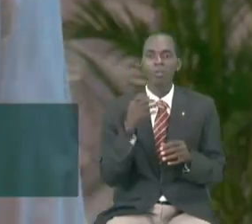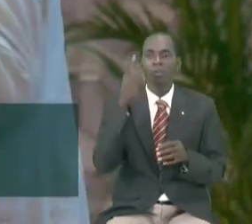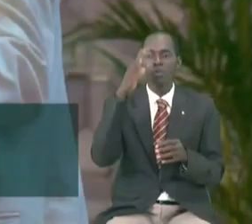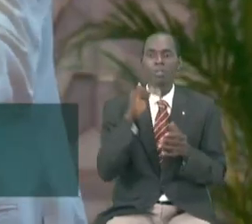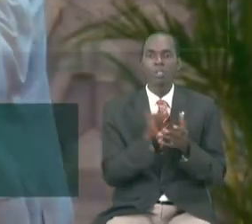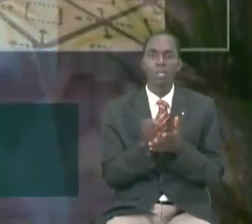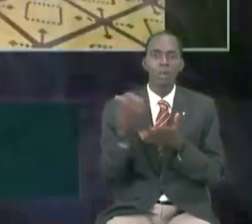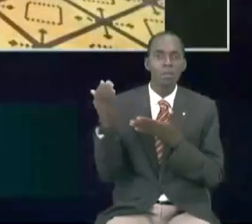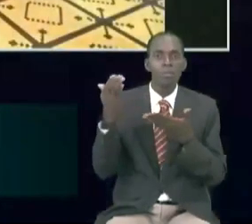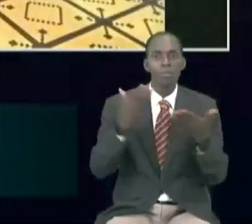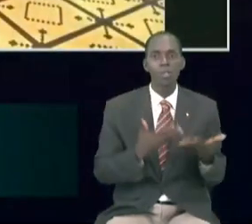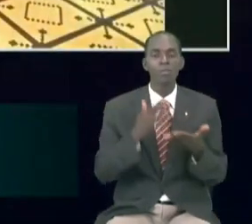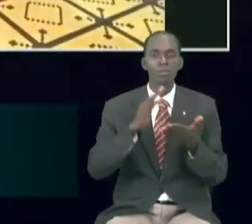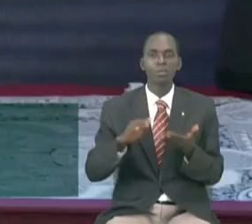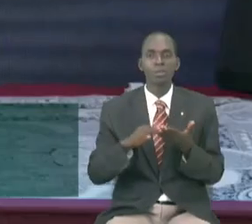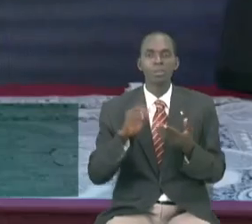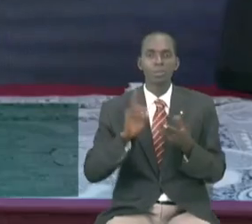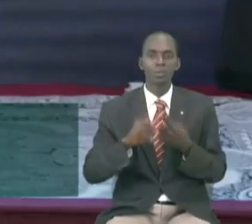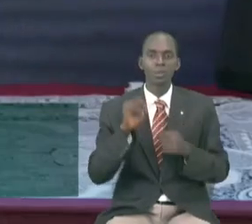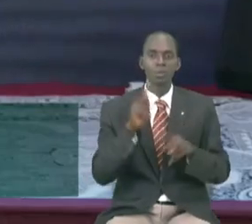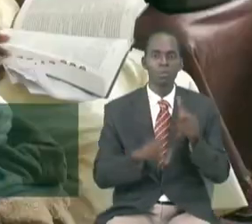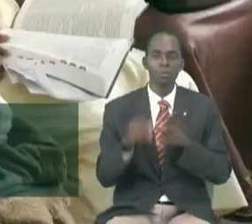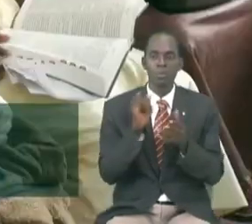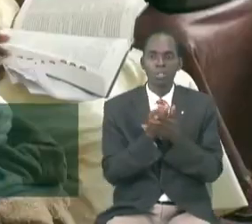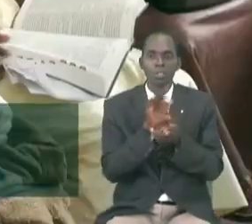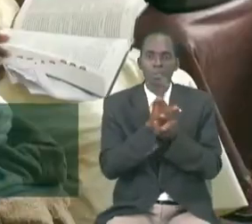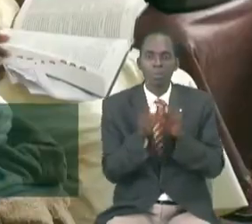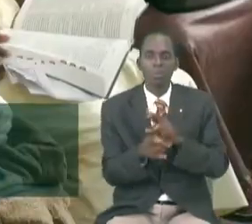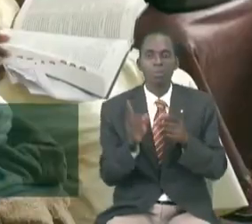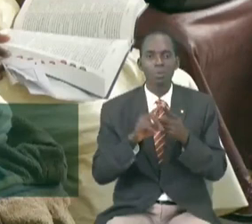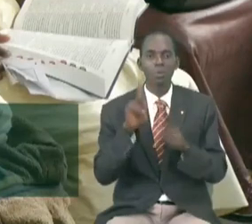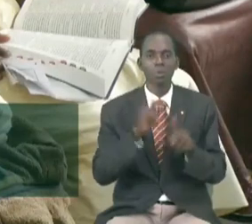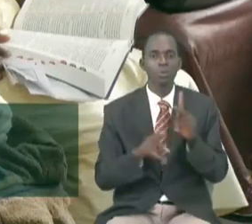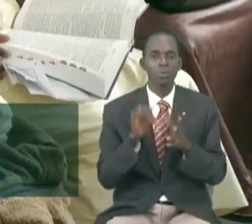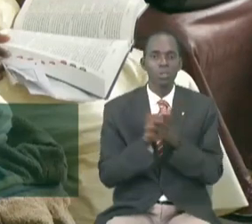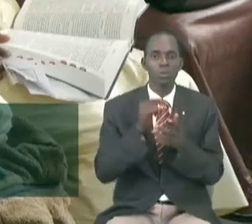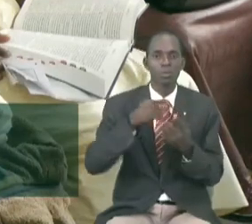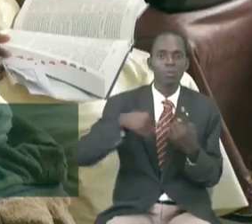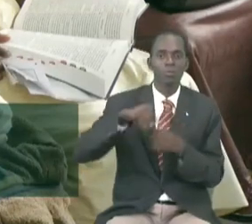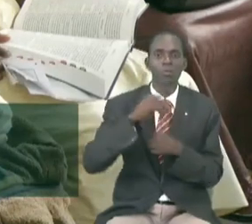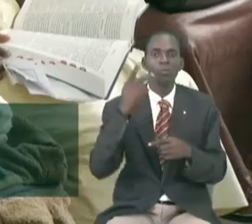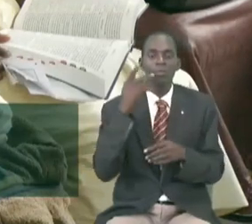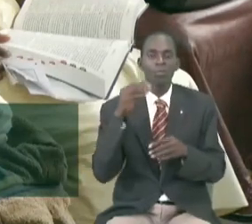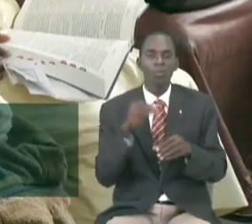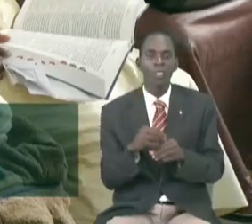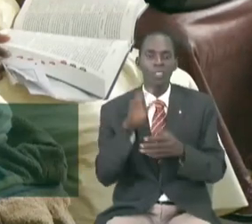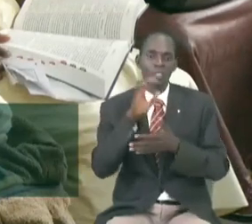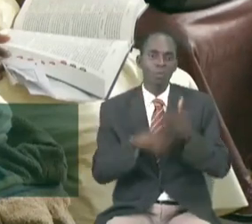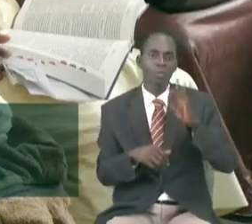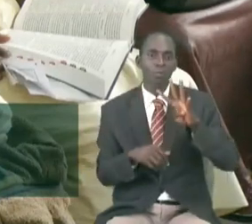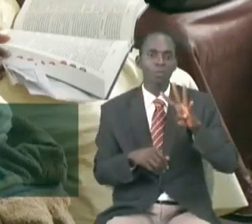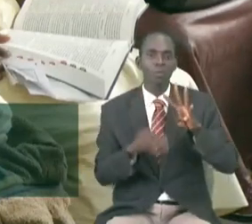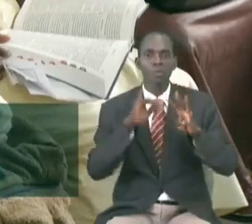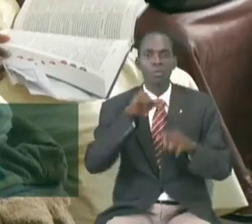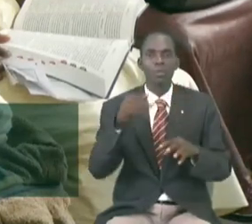now. In chapter 4, we're looking at the selfishness of a protesting personality.